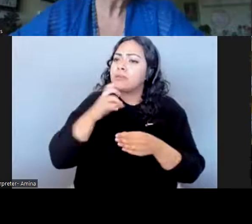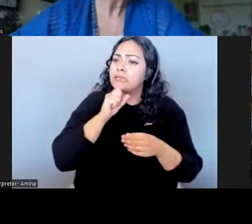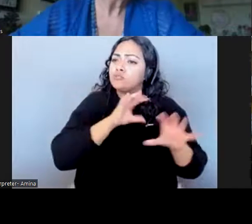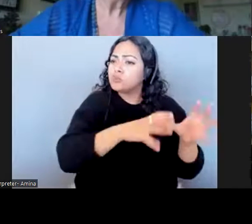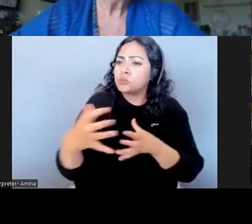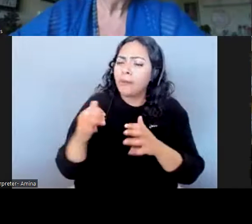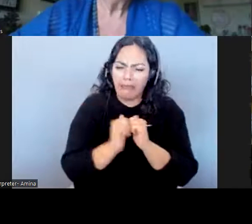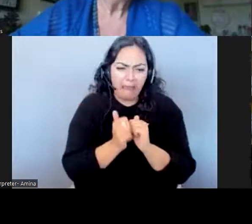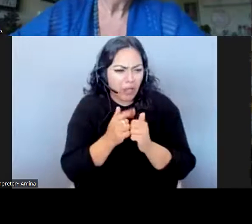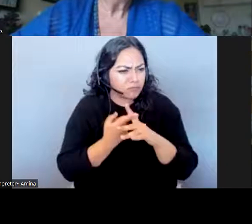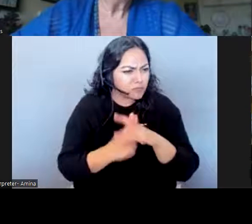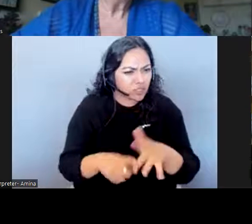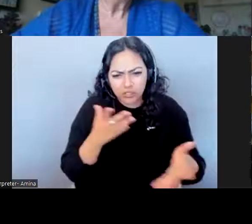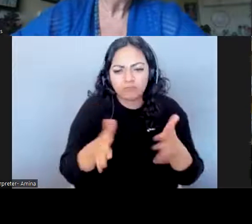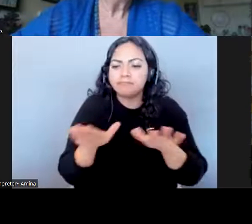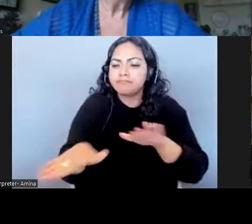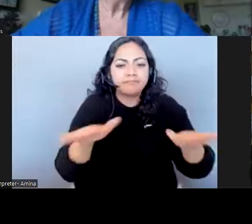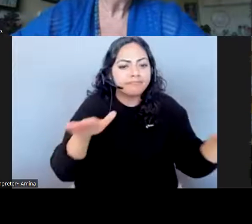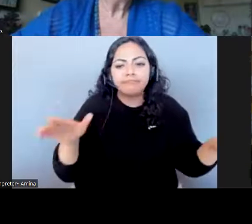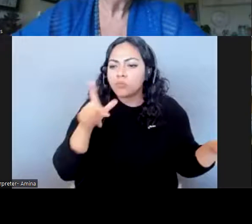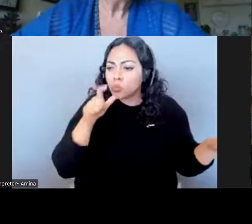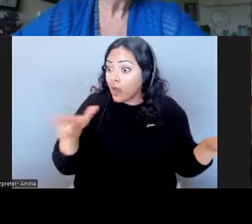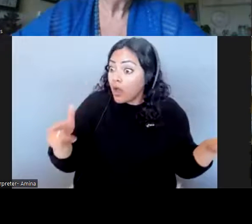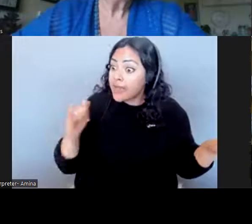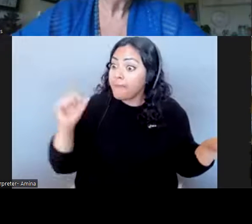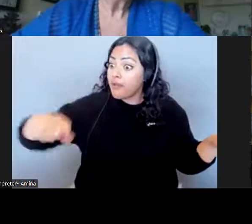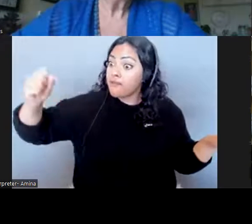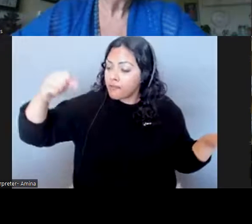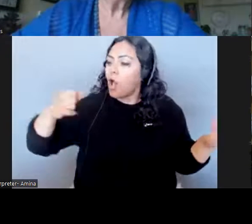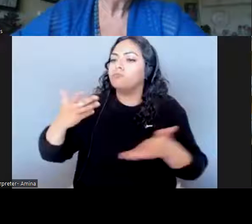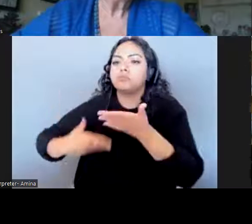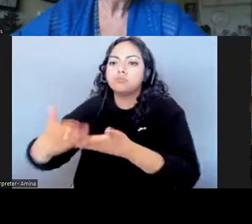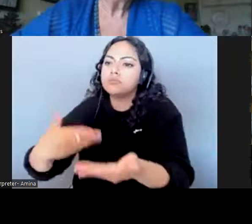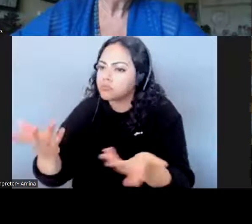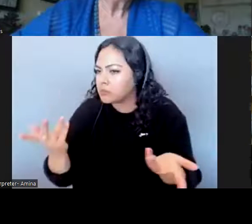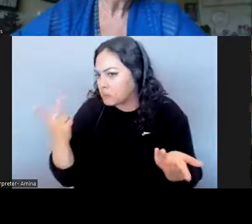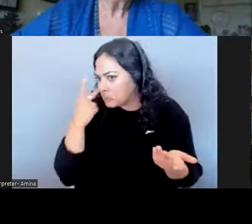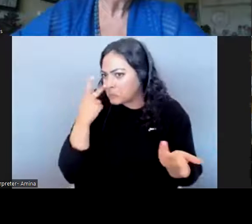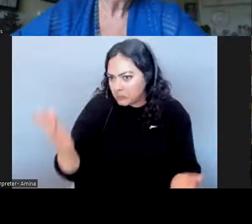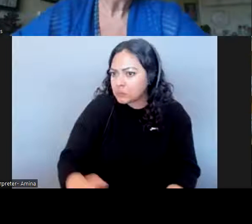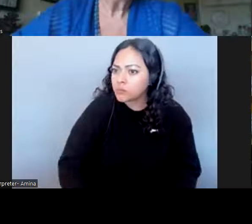starts there, and finding that common passion and seeing how it grows together.